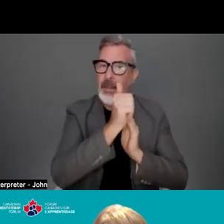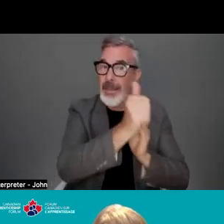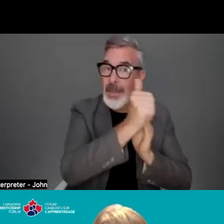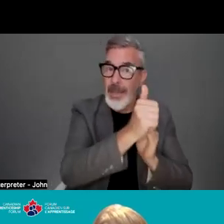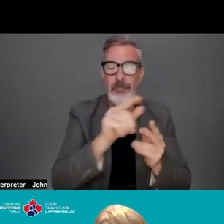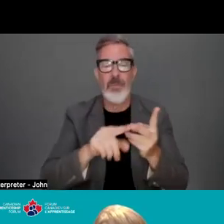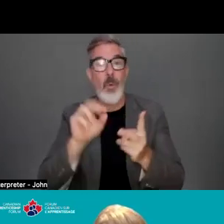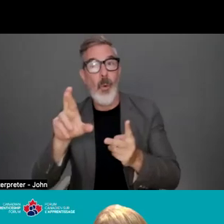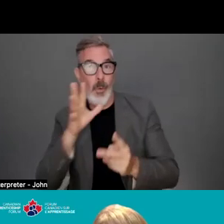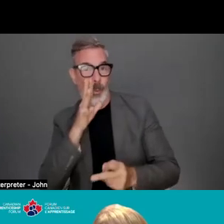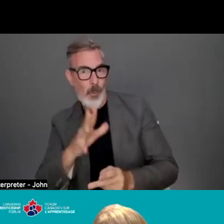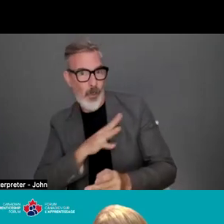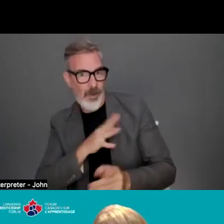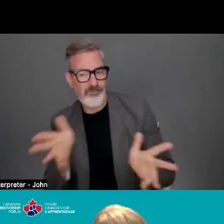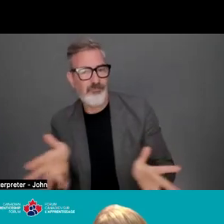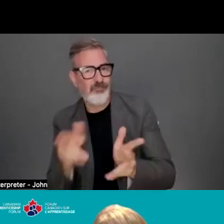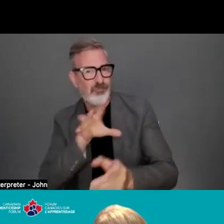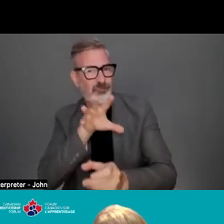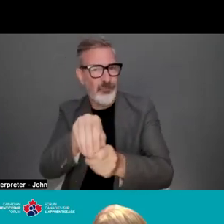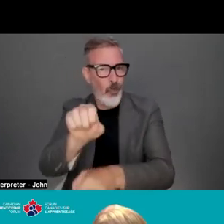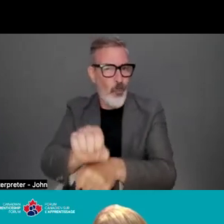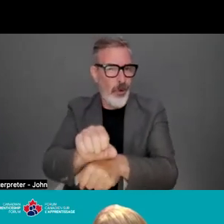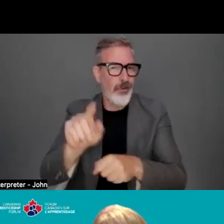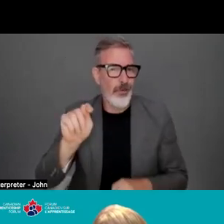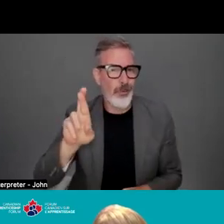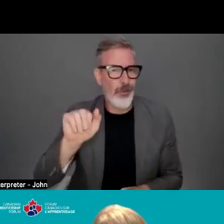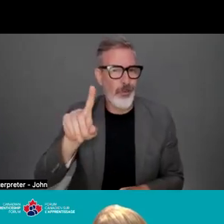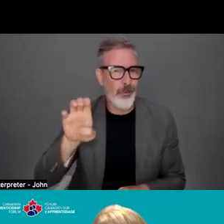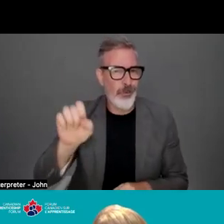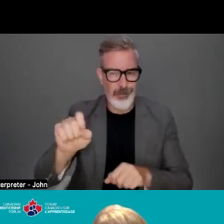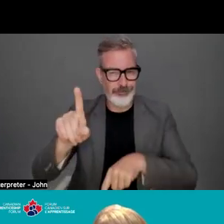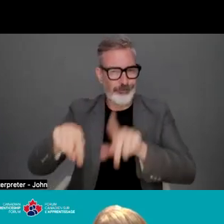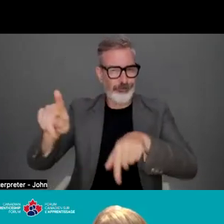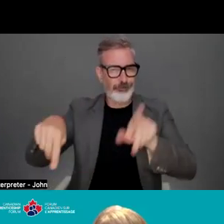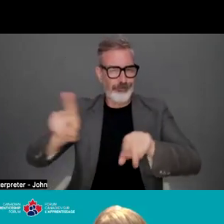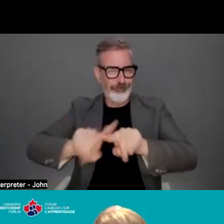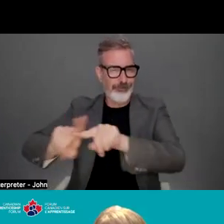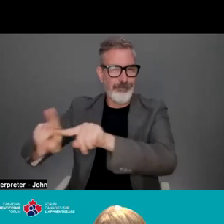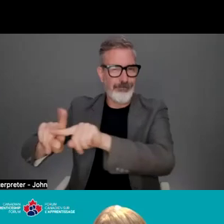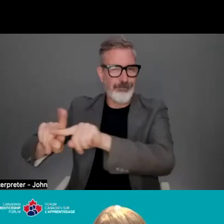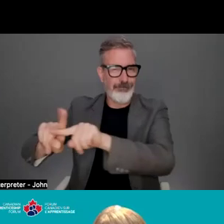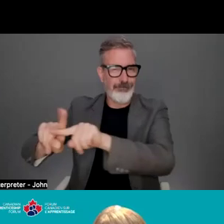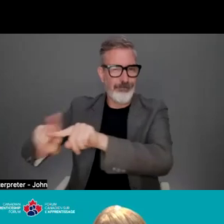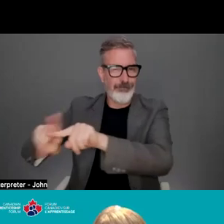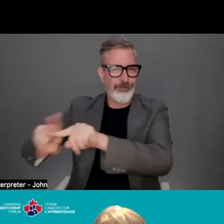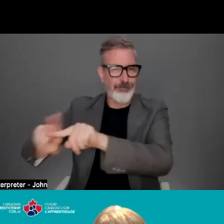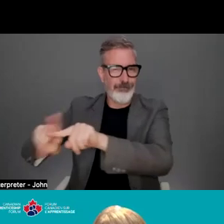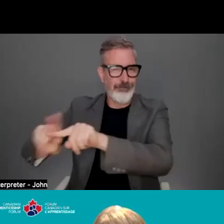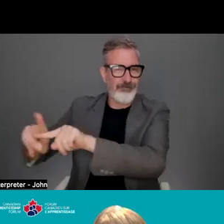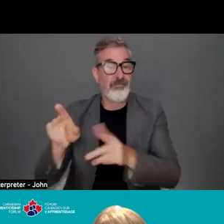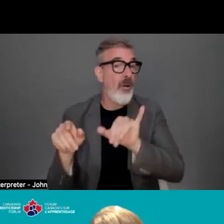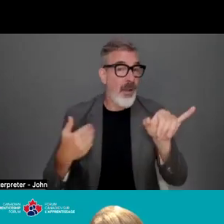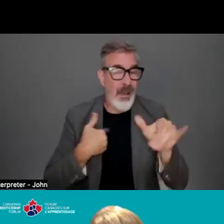we also implement a number of different projects, including projects that